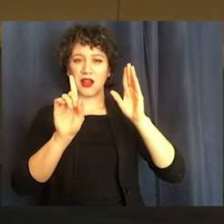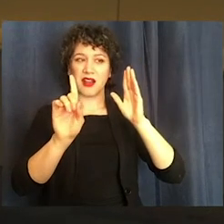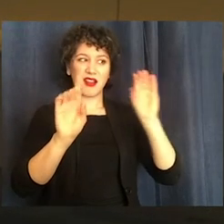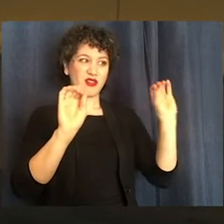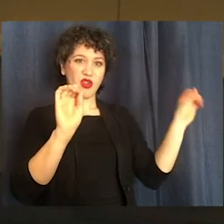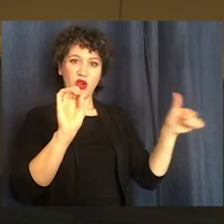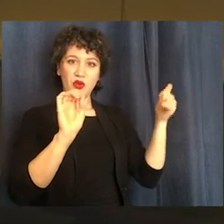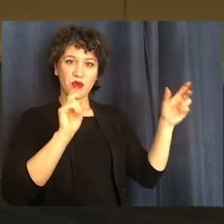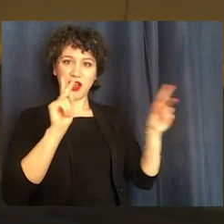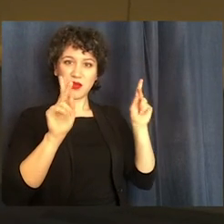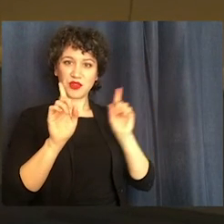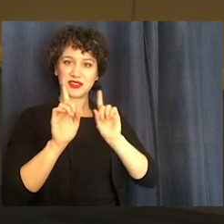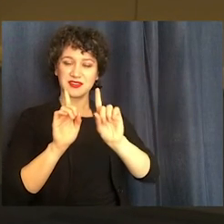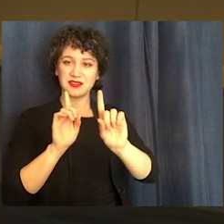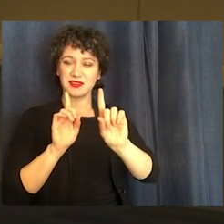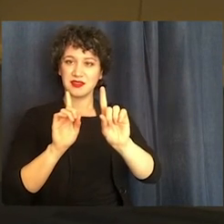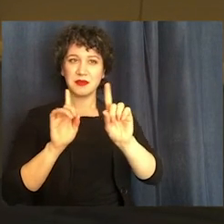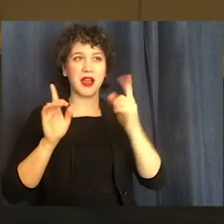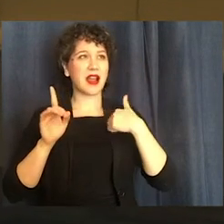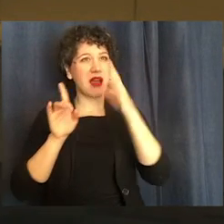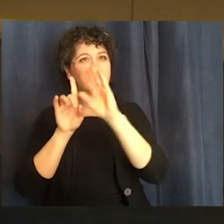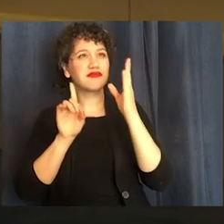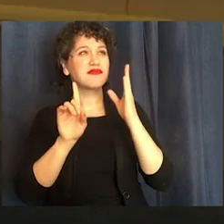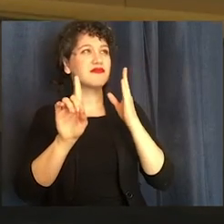They can say it all sounds crazy.